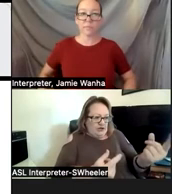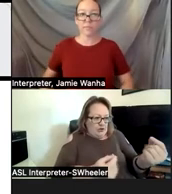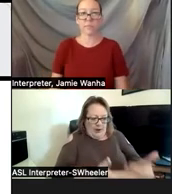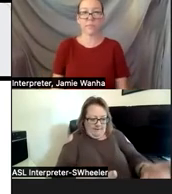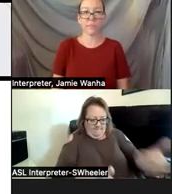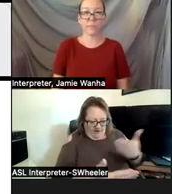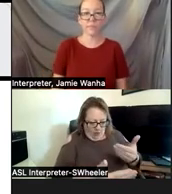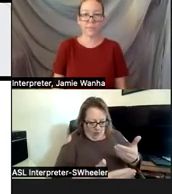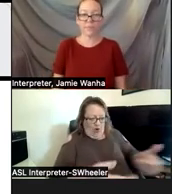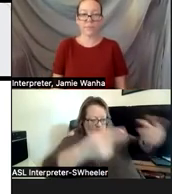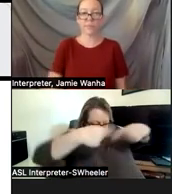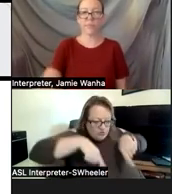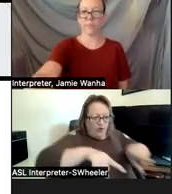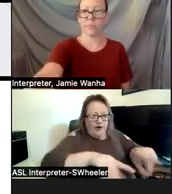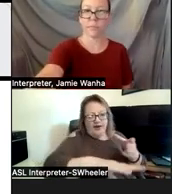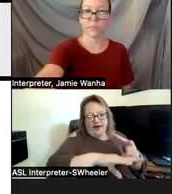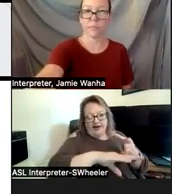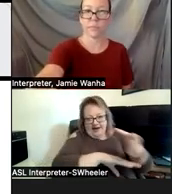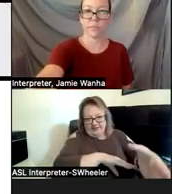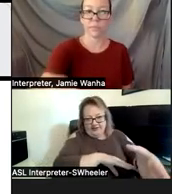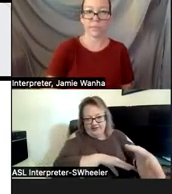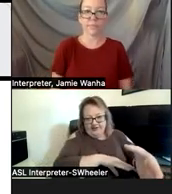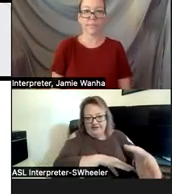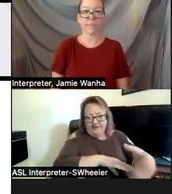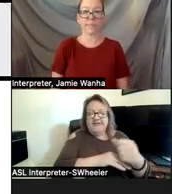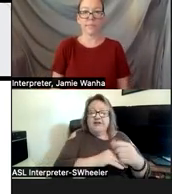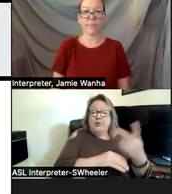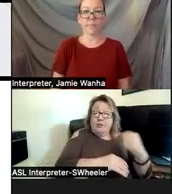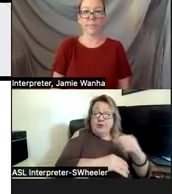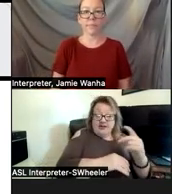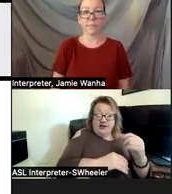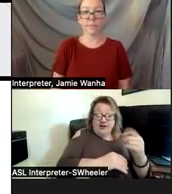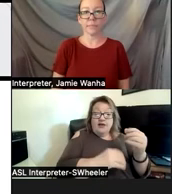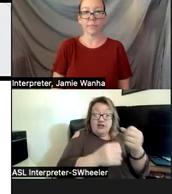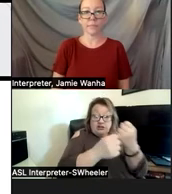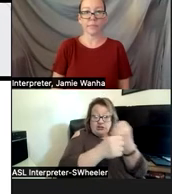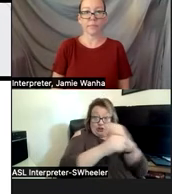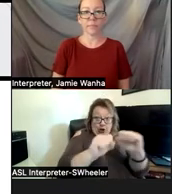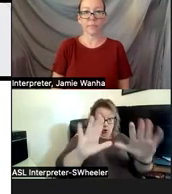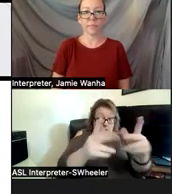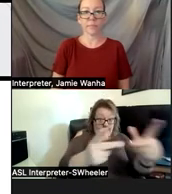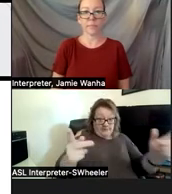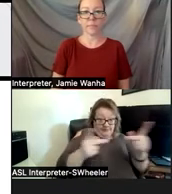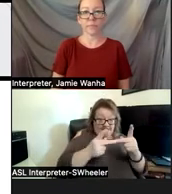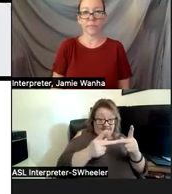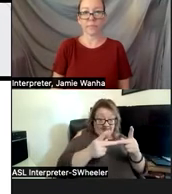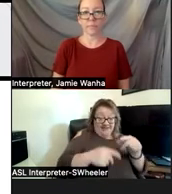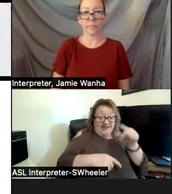and after. We put secure your space first, as it really is this